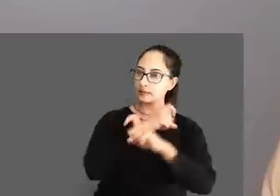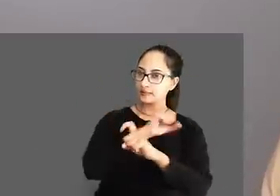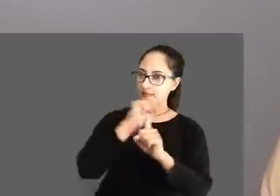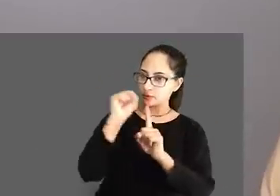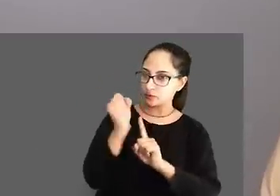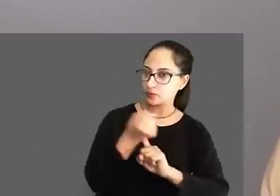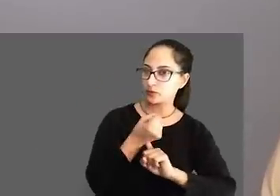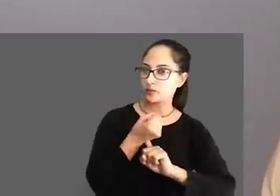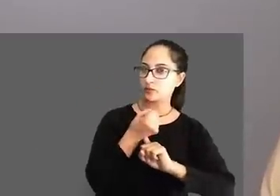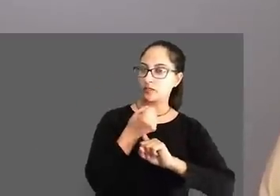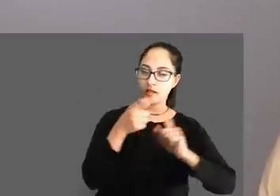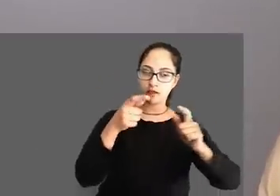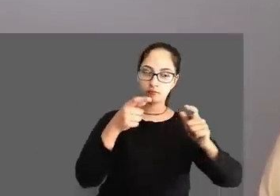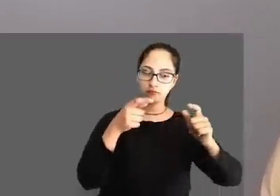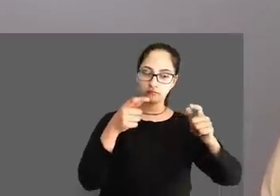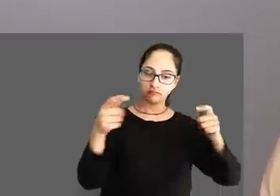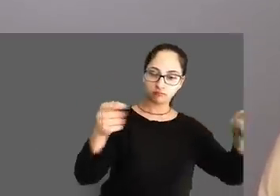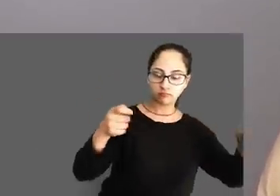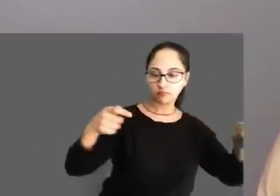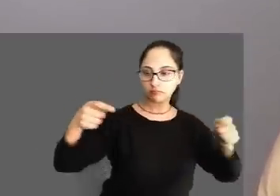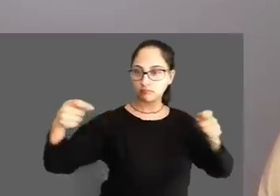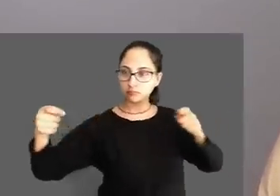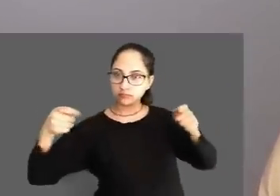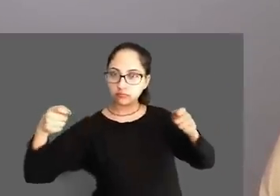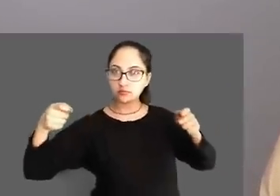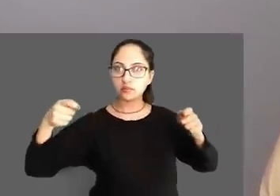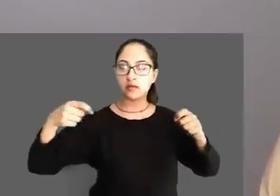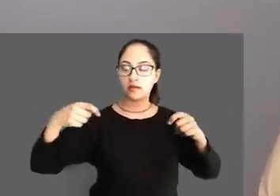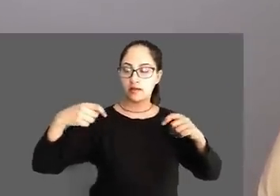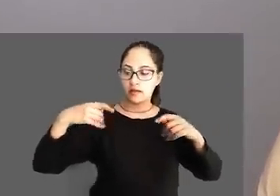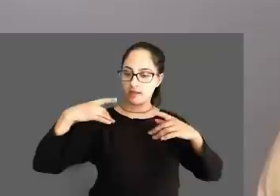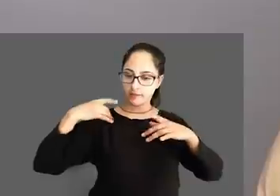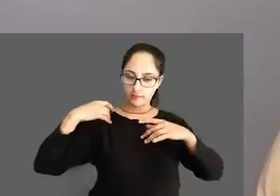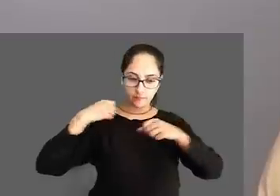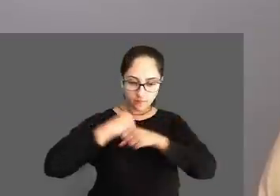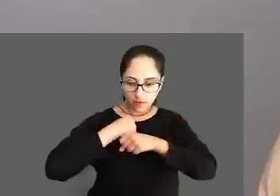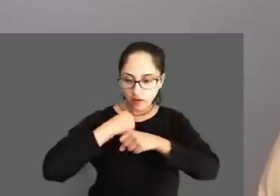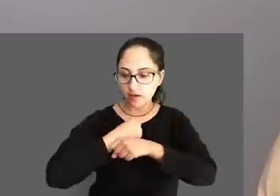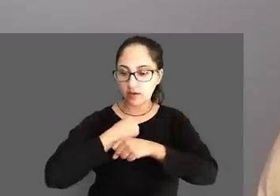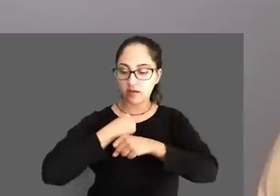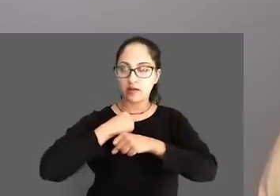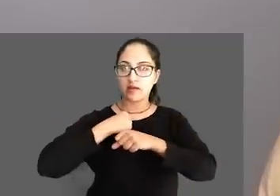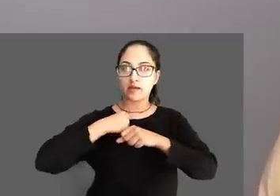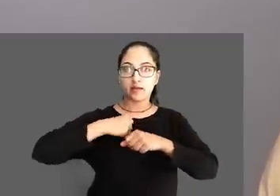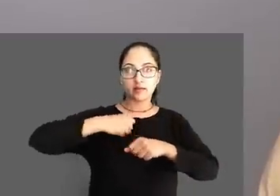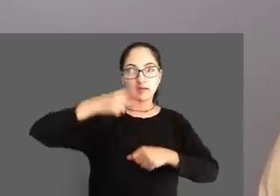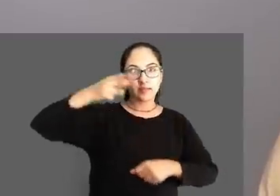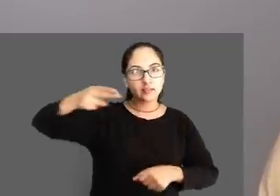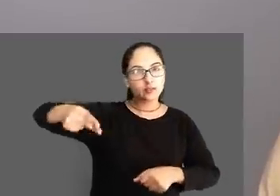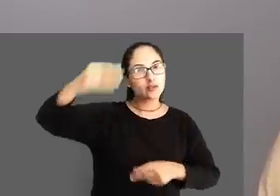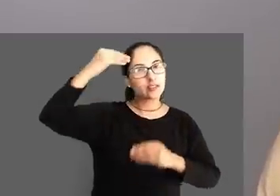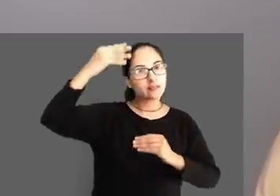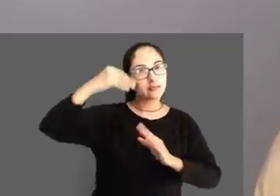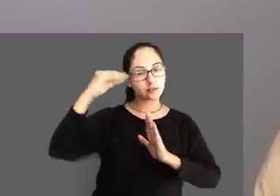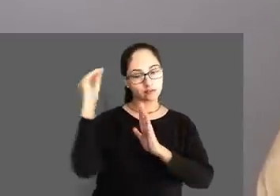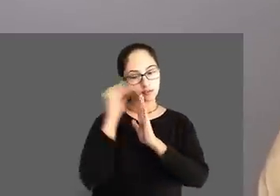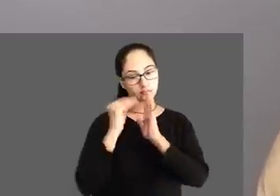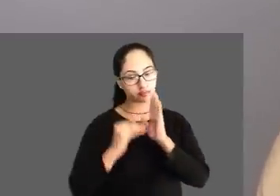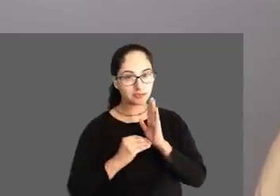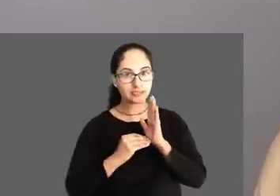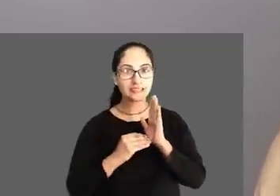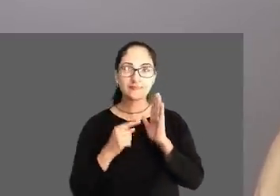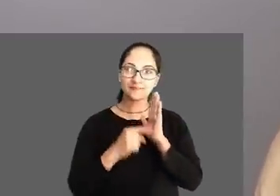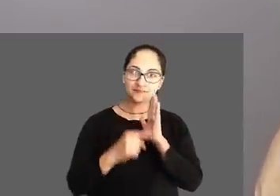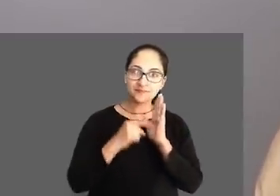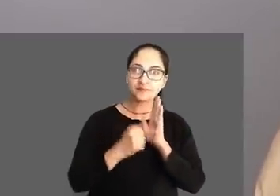know amongst all of that misunderstanding, there's lots of evidence showing that the Ismailis